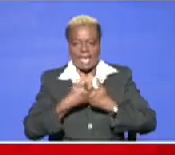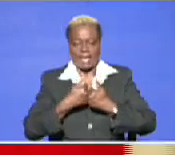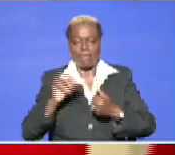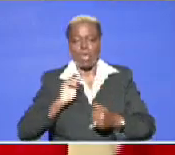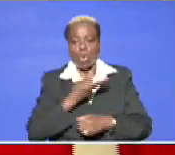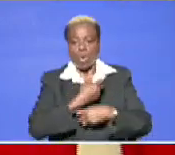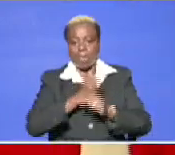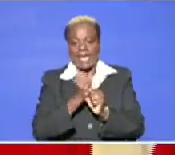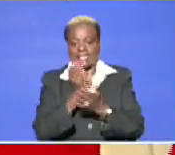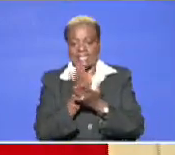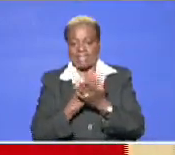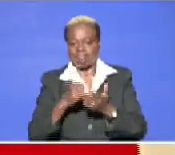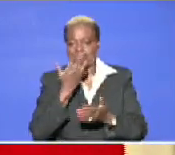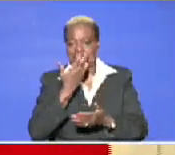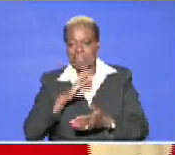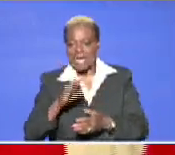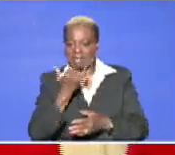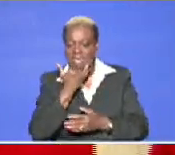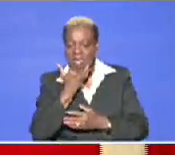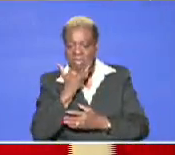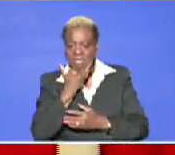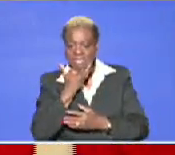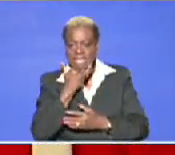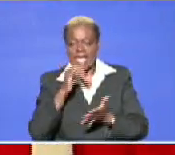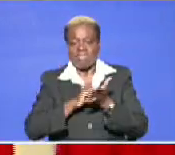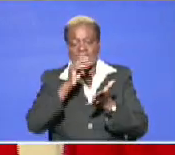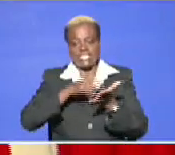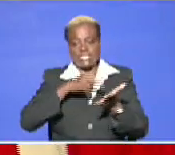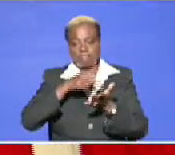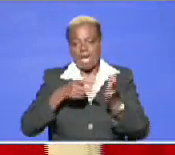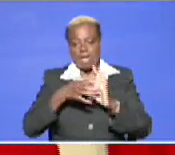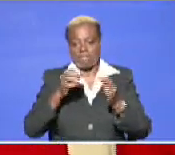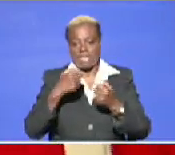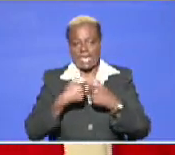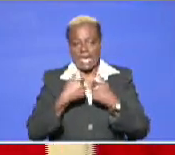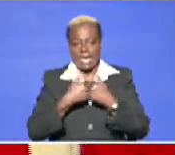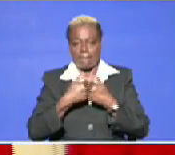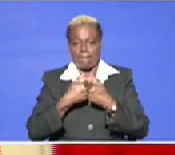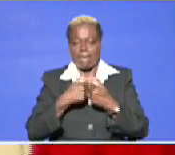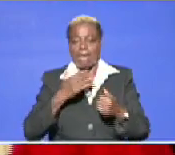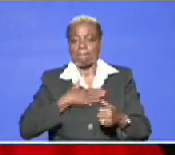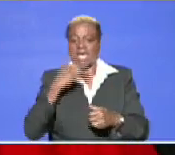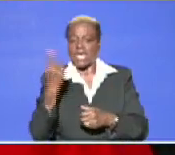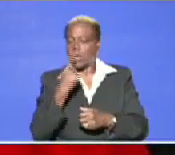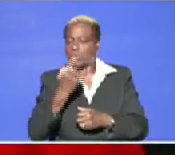during the game, but that's part of the game, okay? My only thing is that